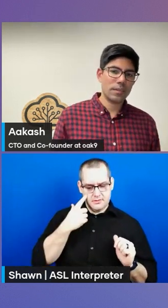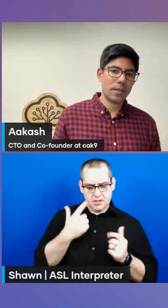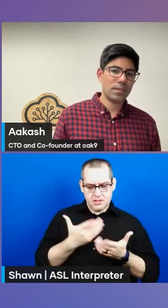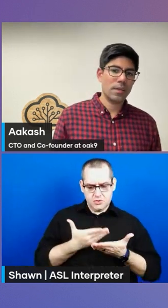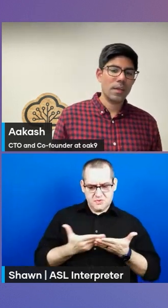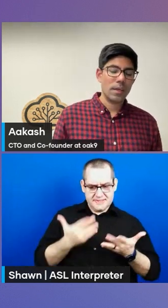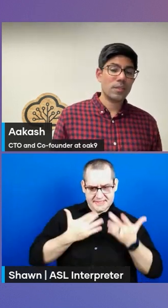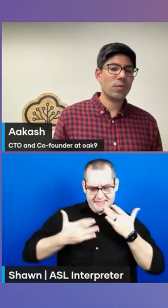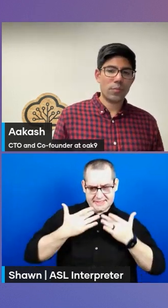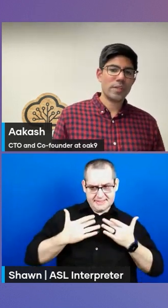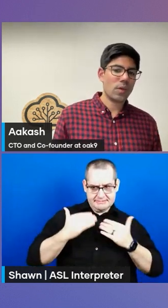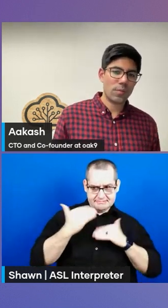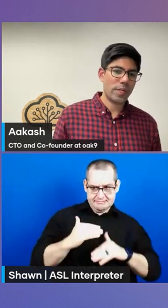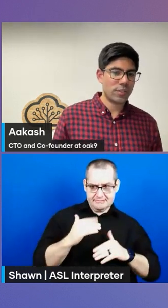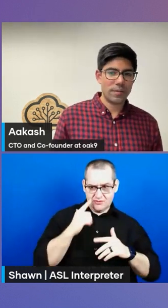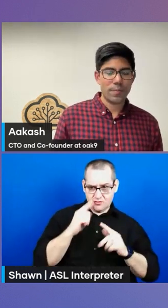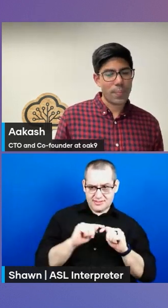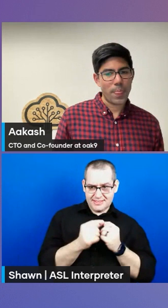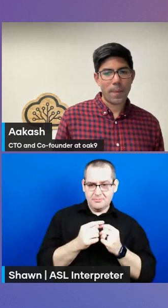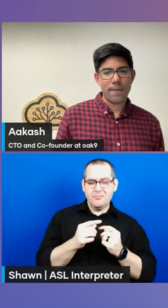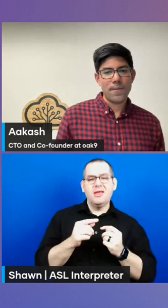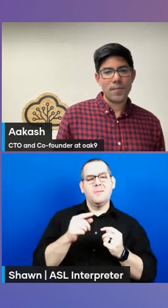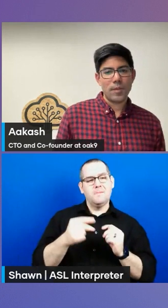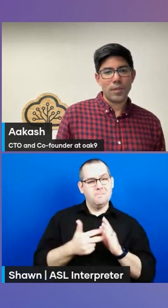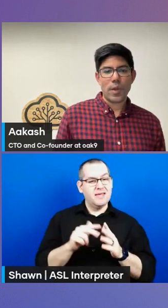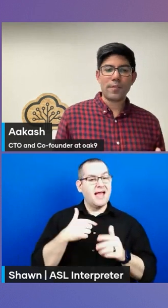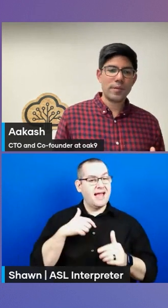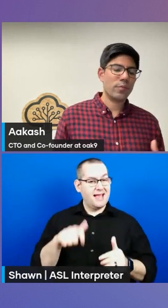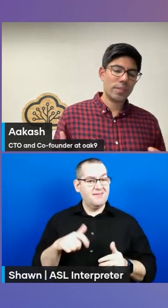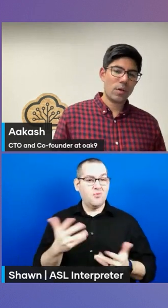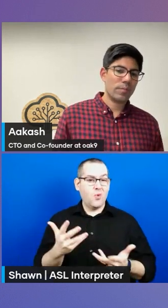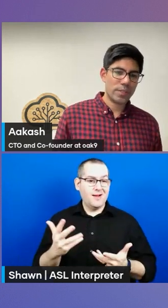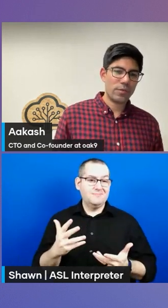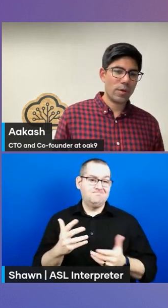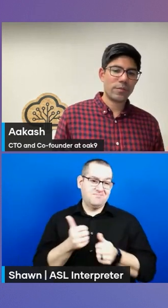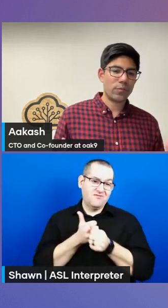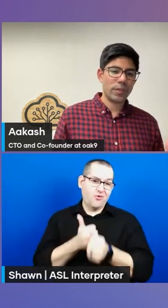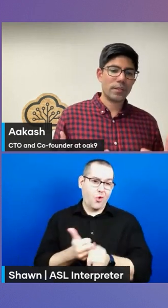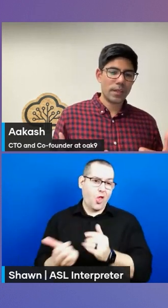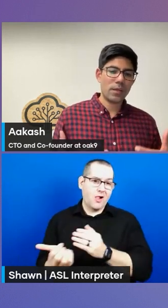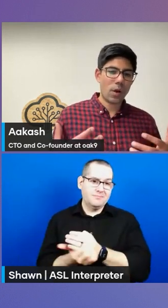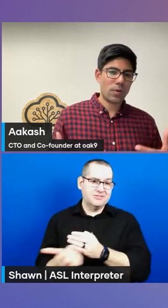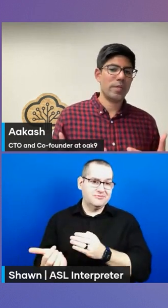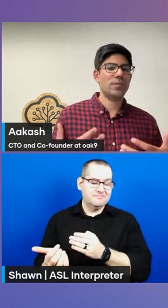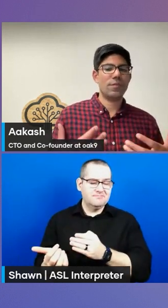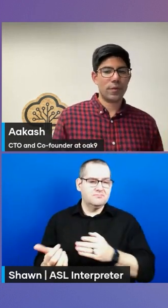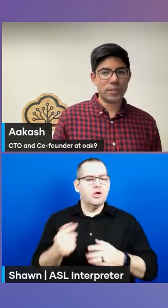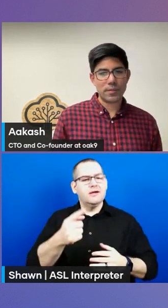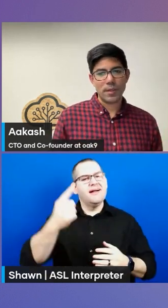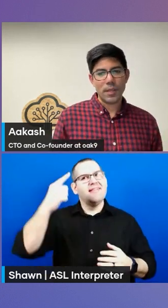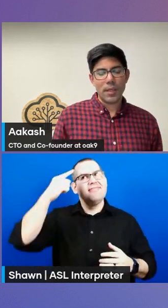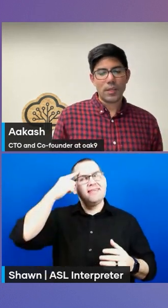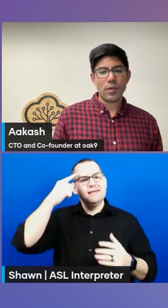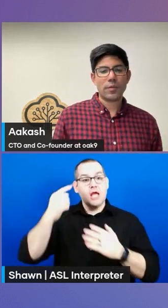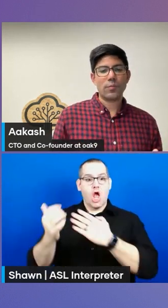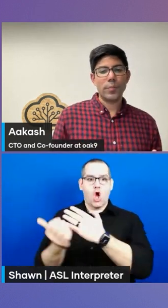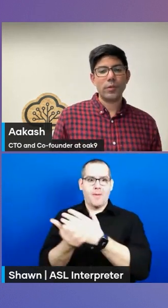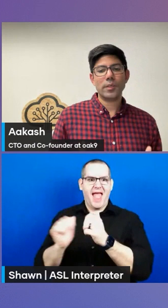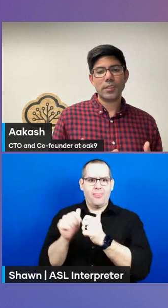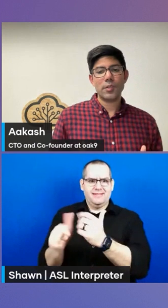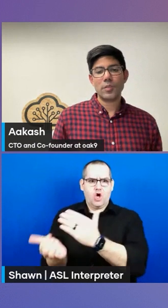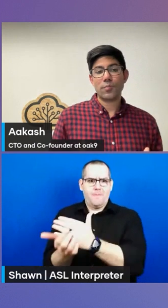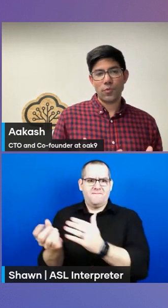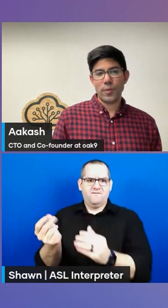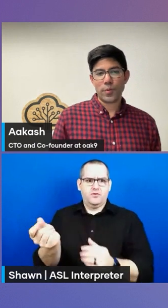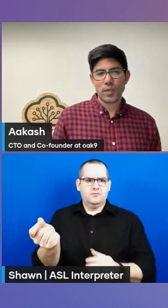scale in this case is to embrace automation. You have to embrace automation. You have to really think automation first, and you have to